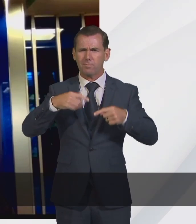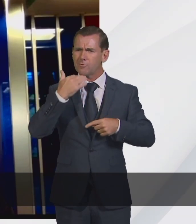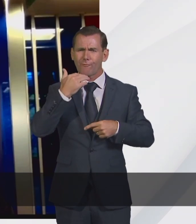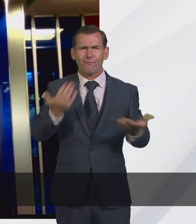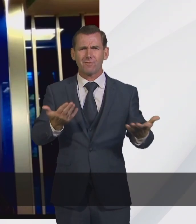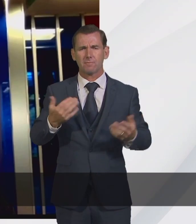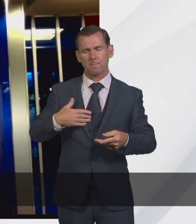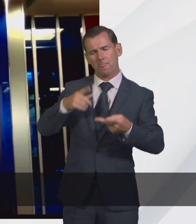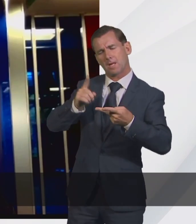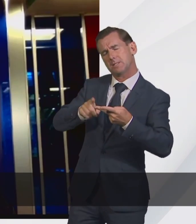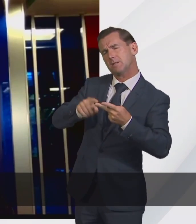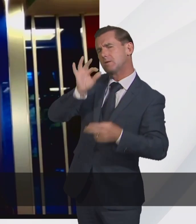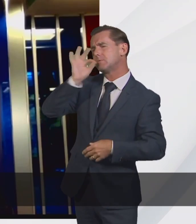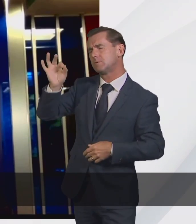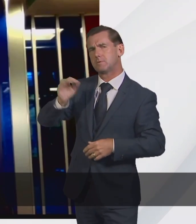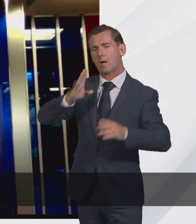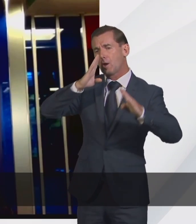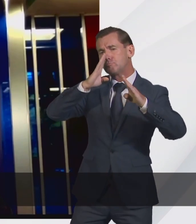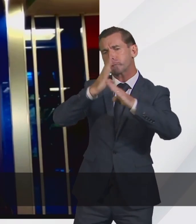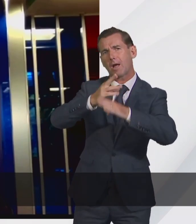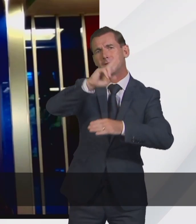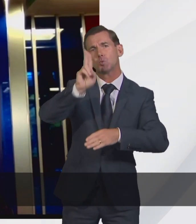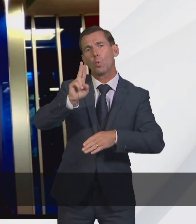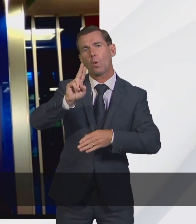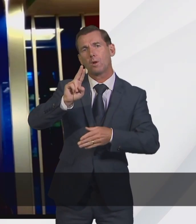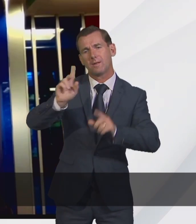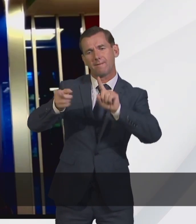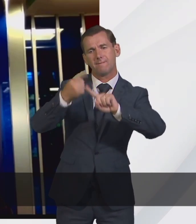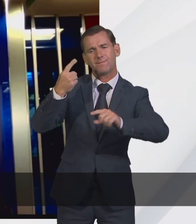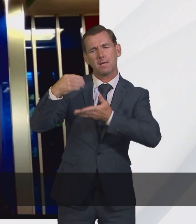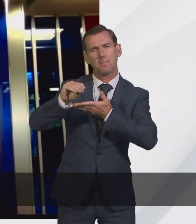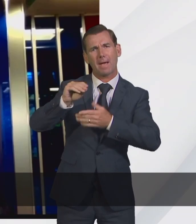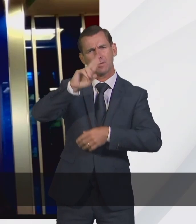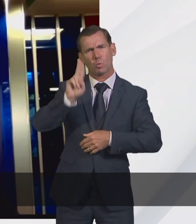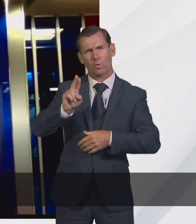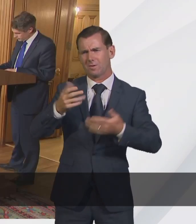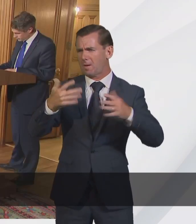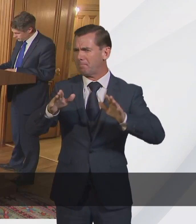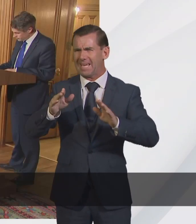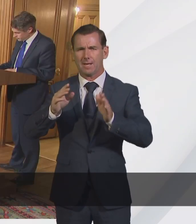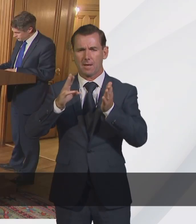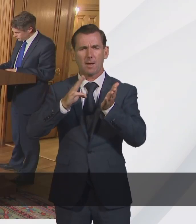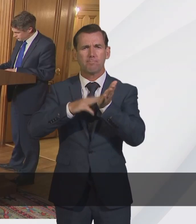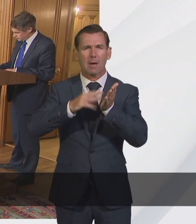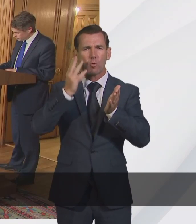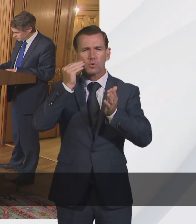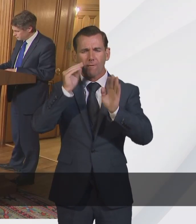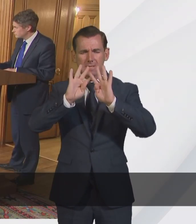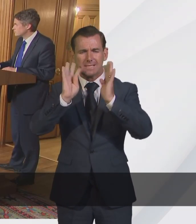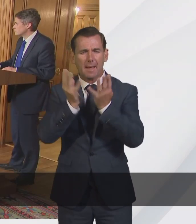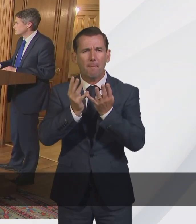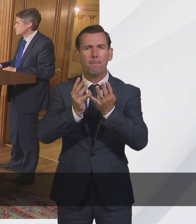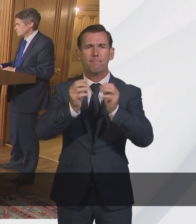the start of lockdown have been able to do interactive video lessons on Microsoft Teams or on Zoom,